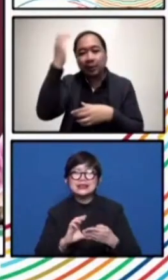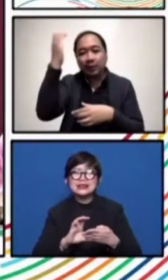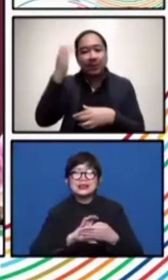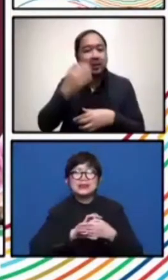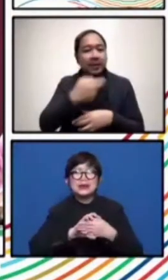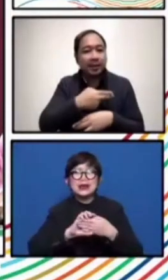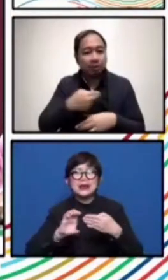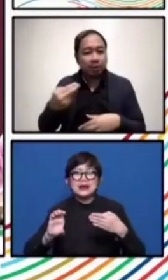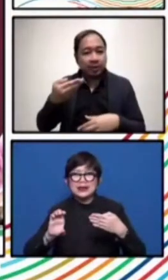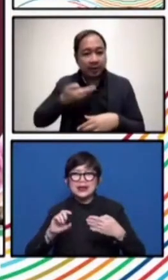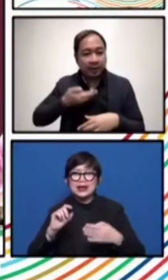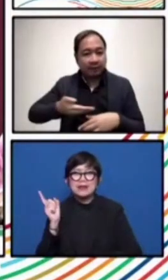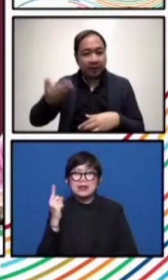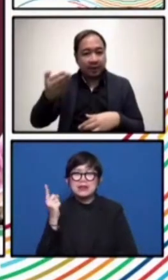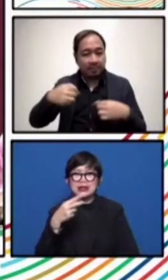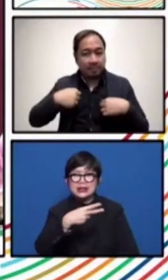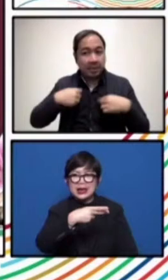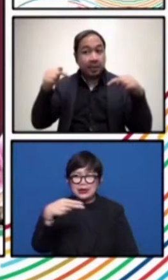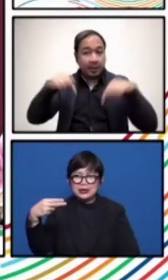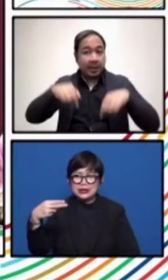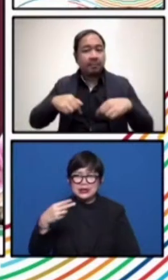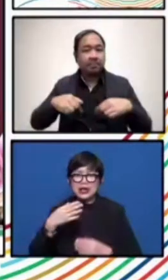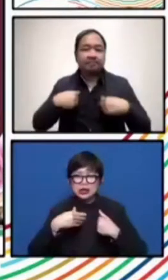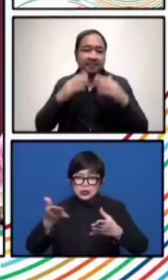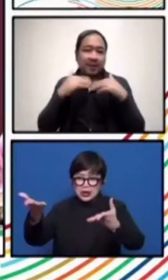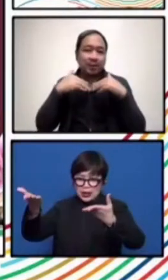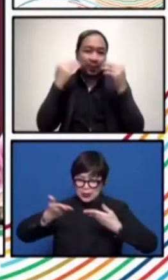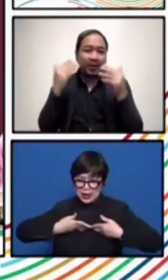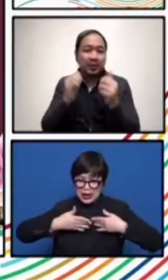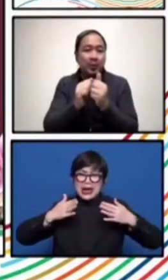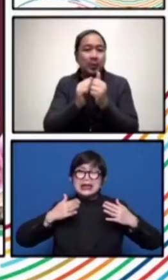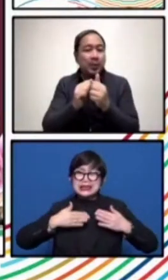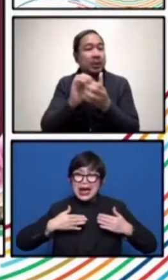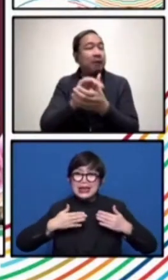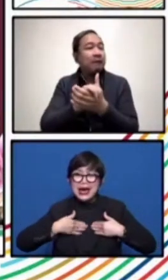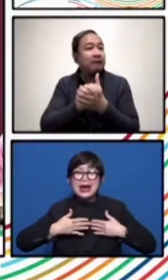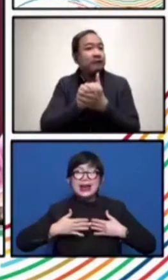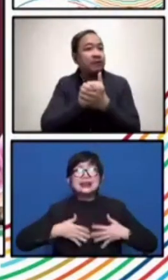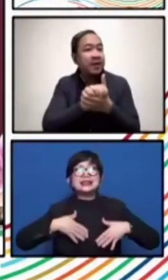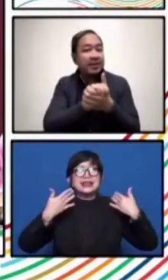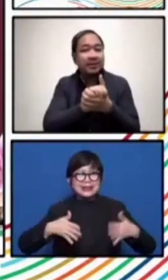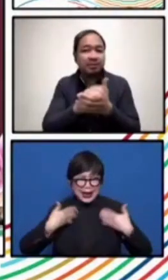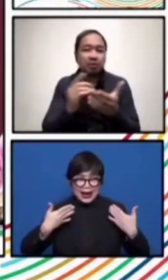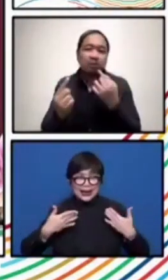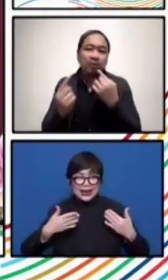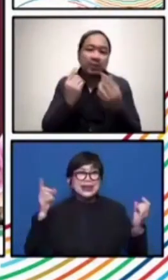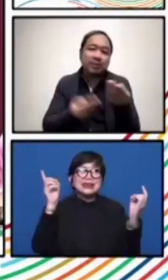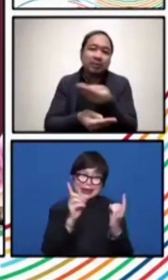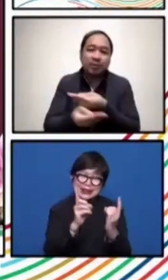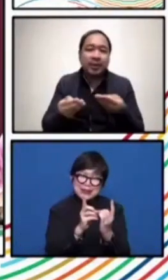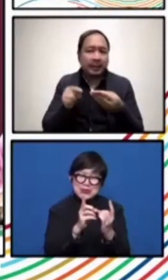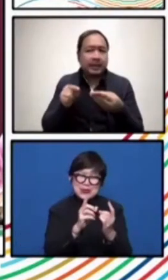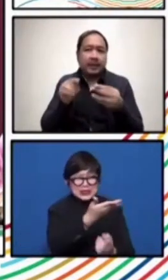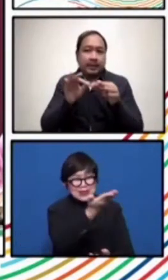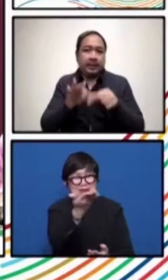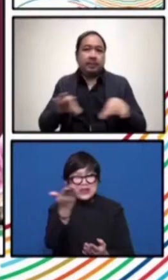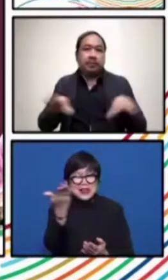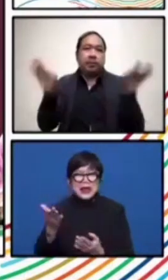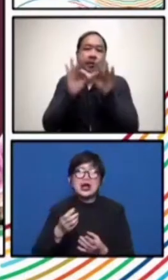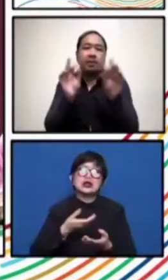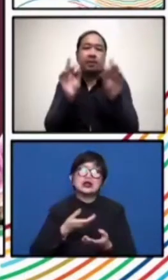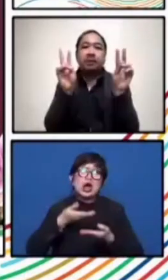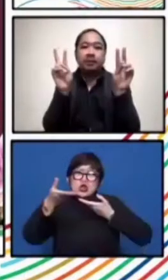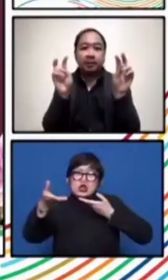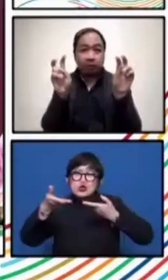invited me here it's always a delight when you're with friends and when you're discussing things of such importance which only